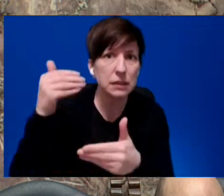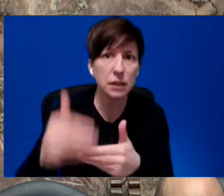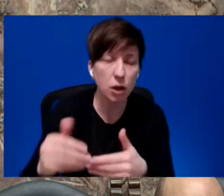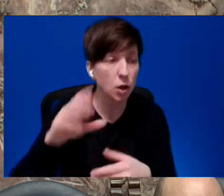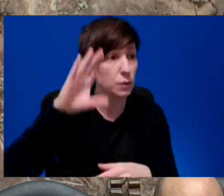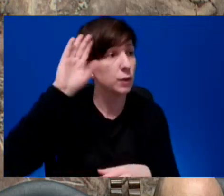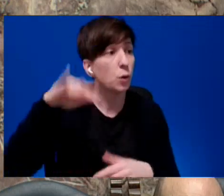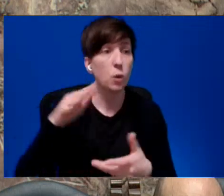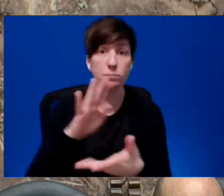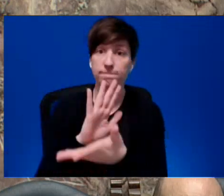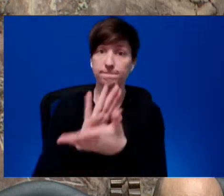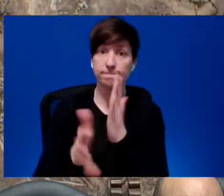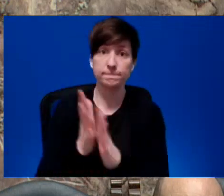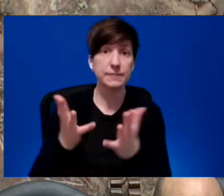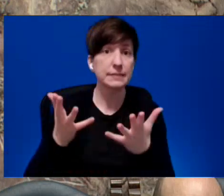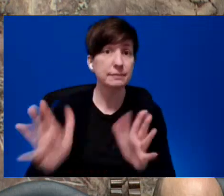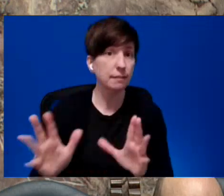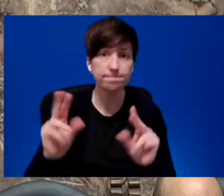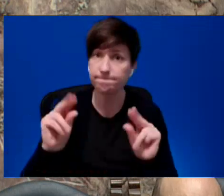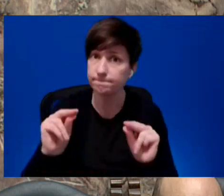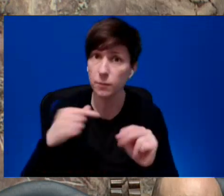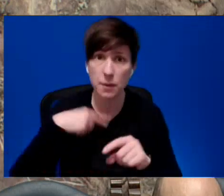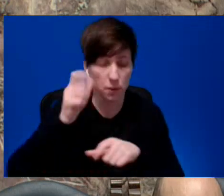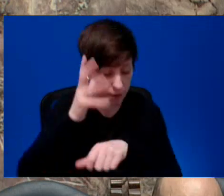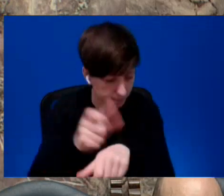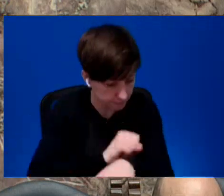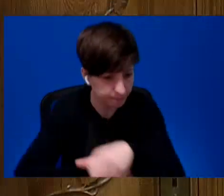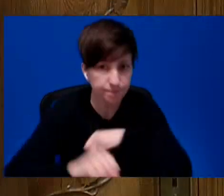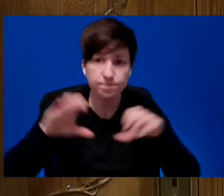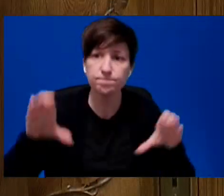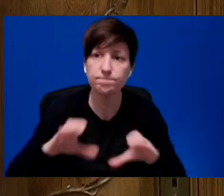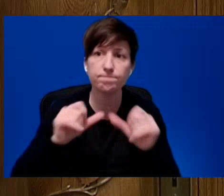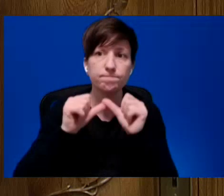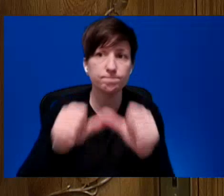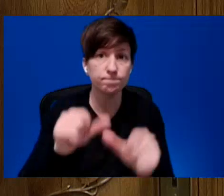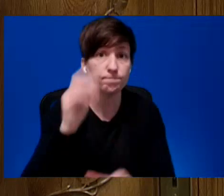to do work, and we're going to continue to do that work.